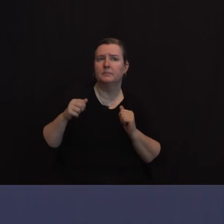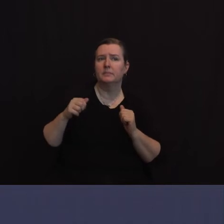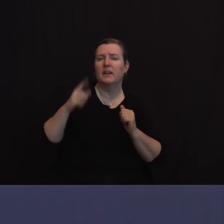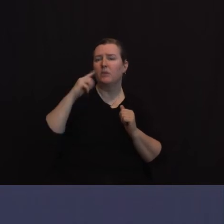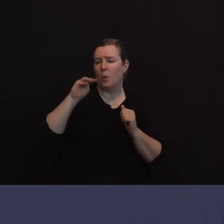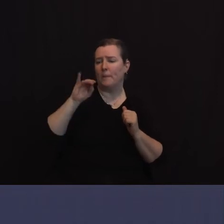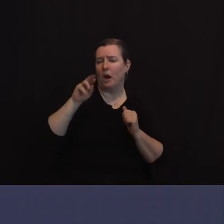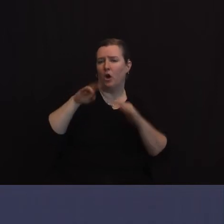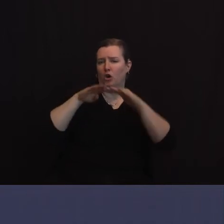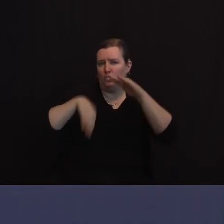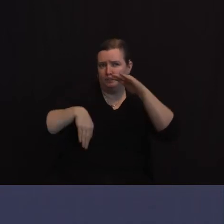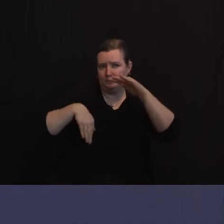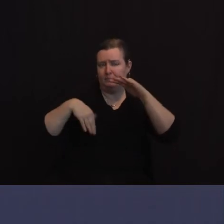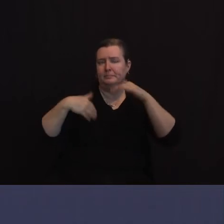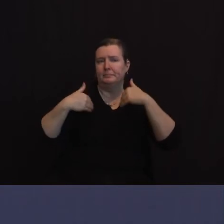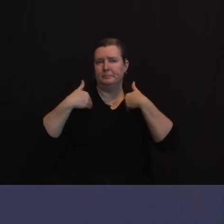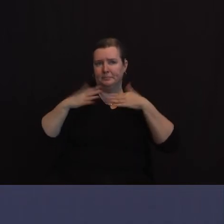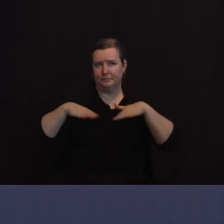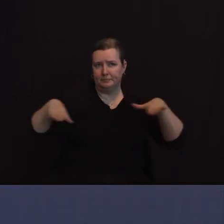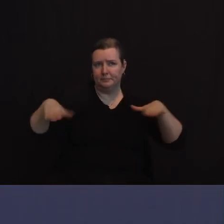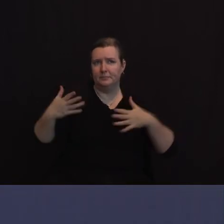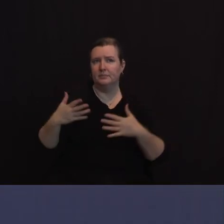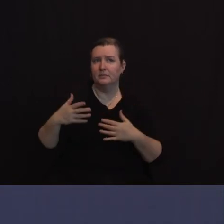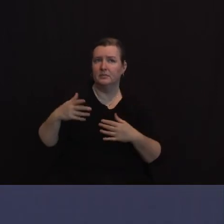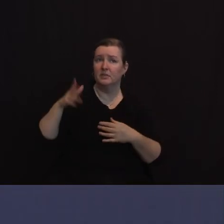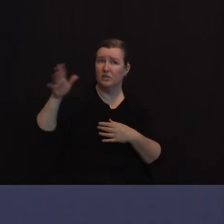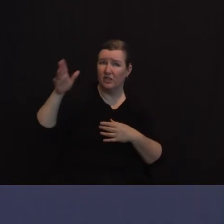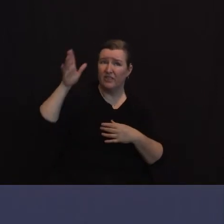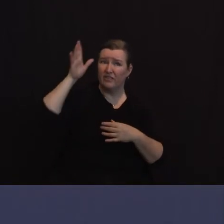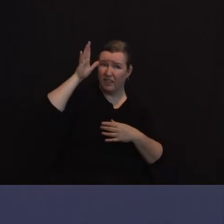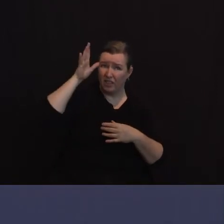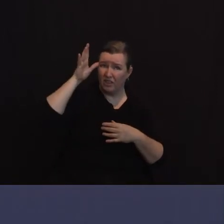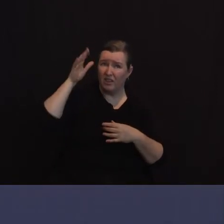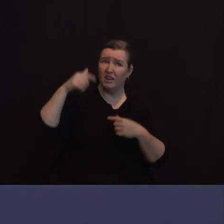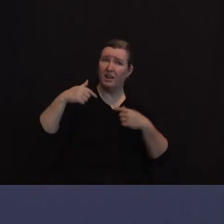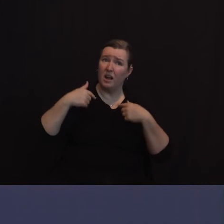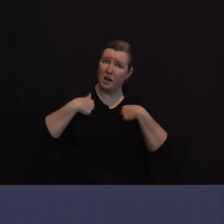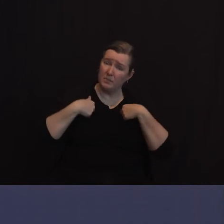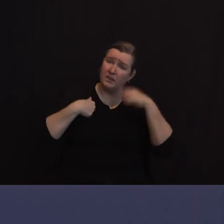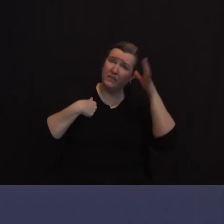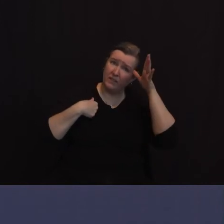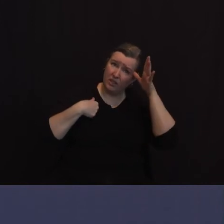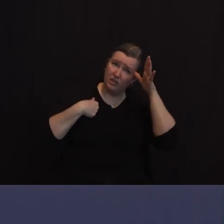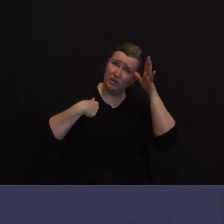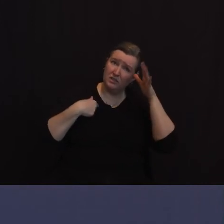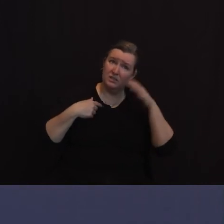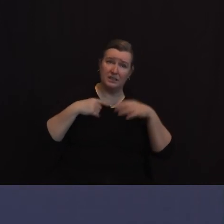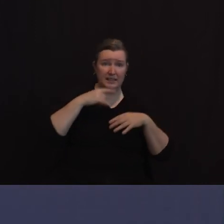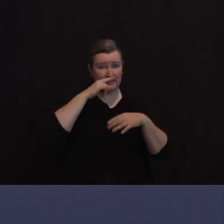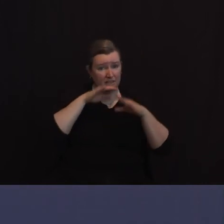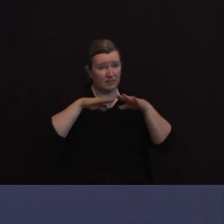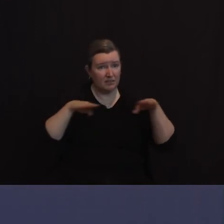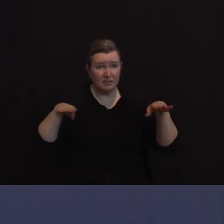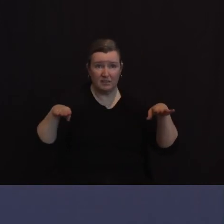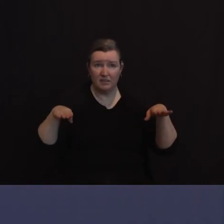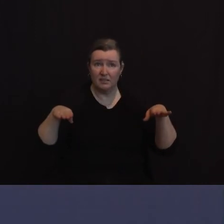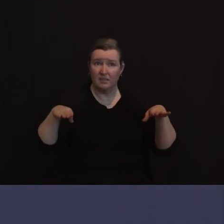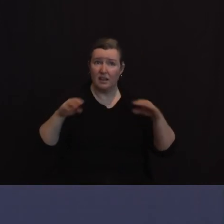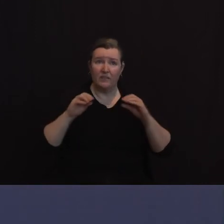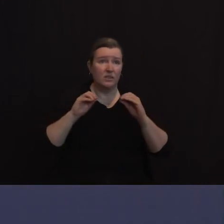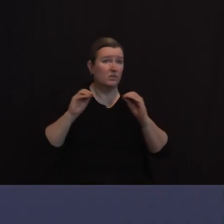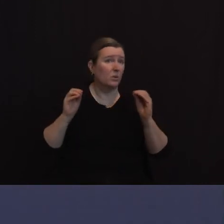father, as am I, Governor, and kids being kids, they believe that if there's no serious consequence for doing